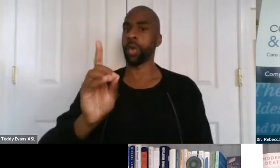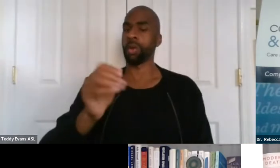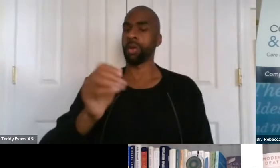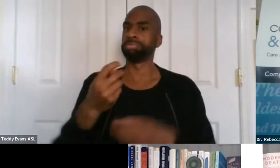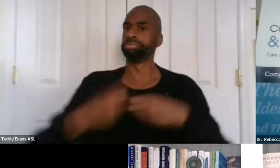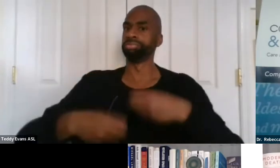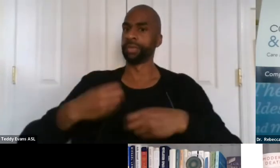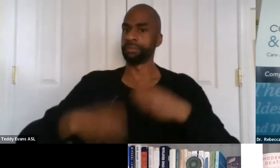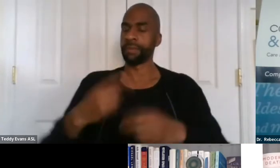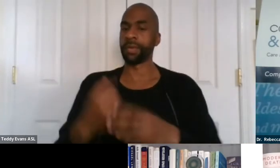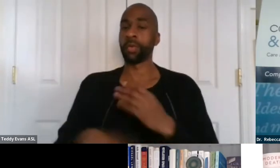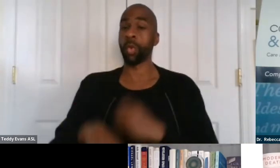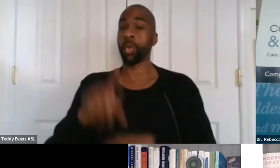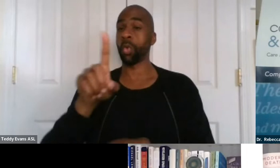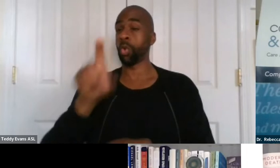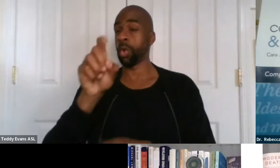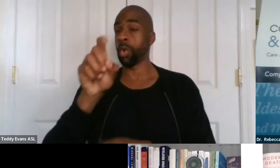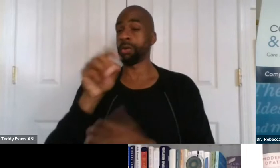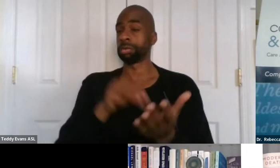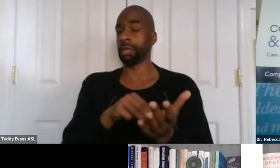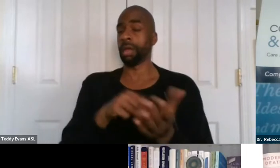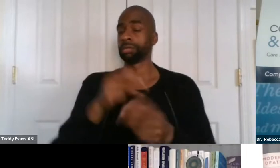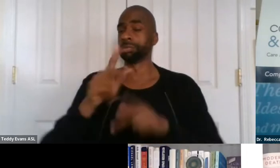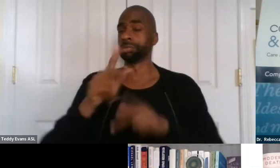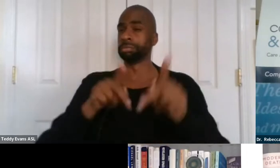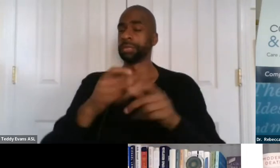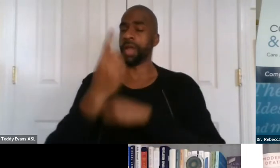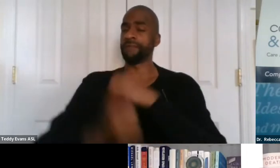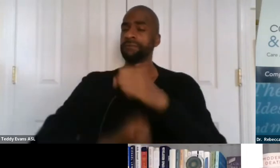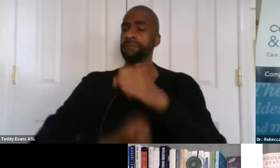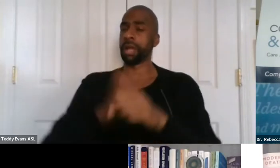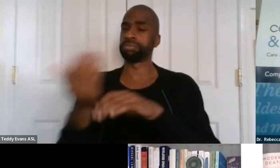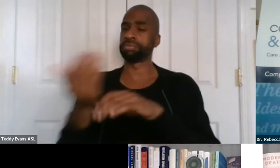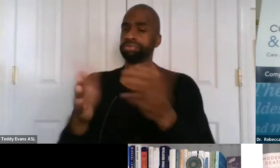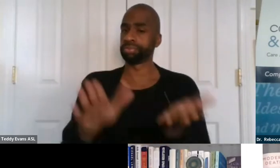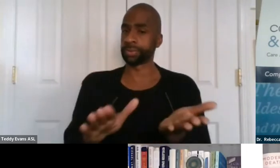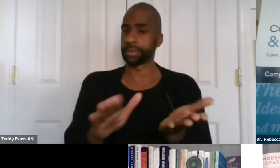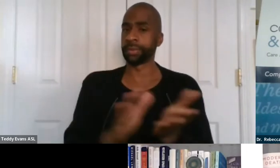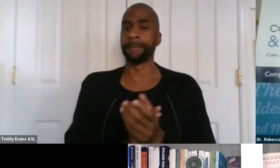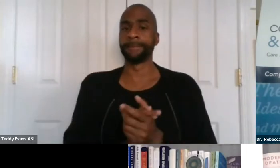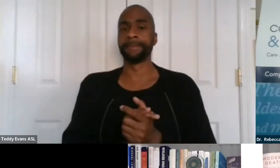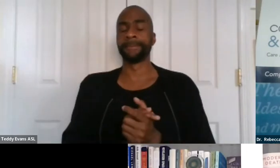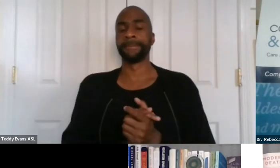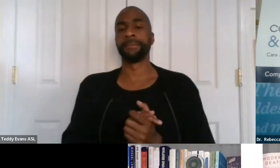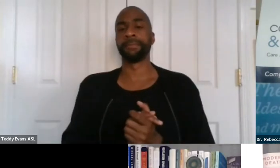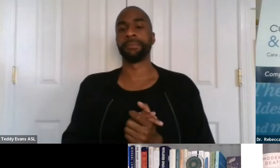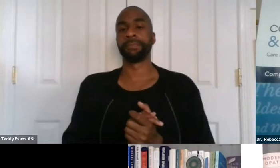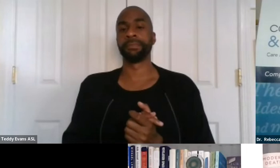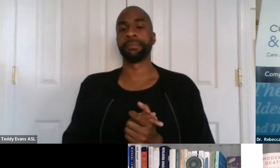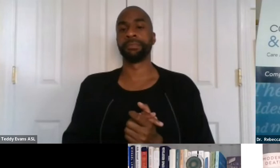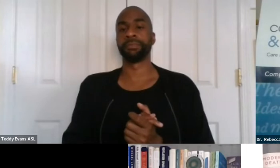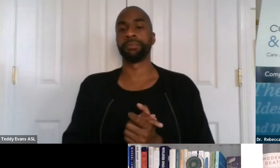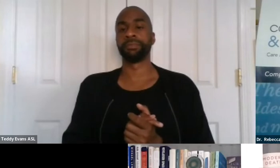year. And we understand that, you know, there was a time that because of the influence of these pharmaceutical